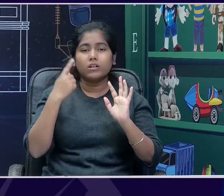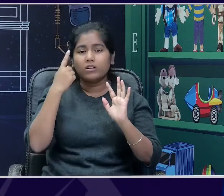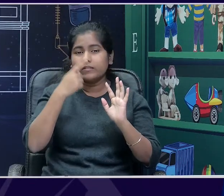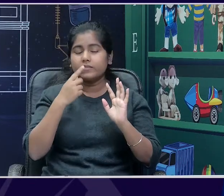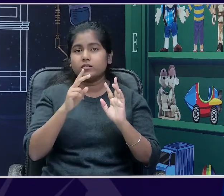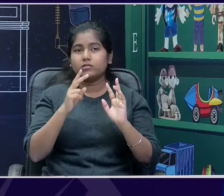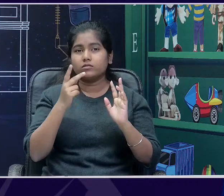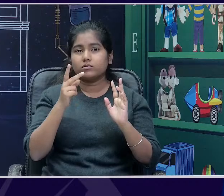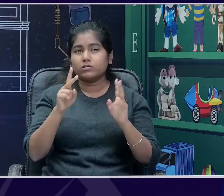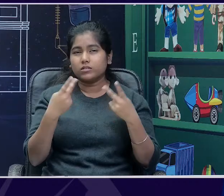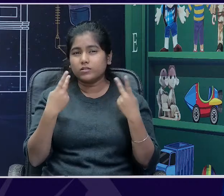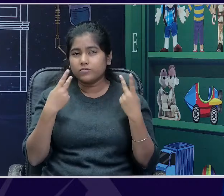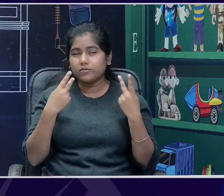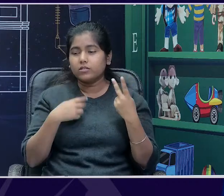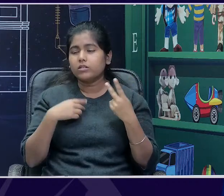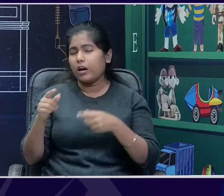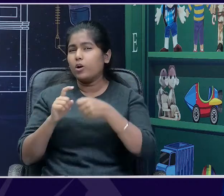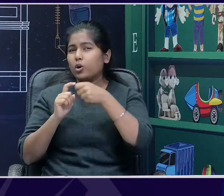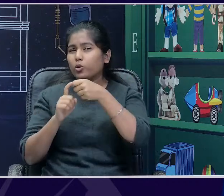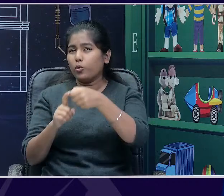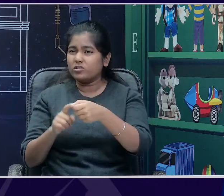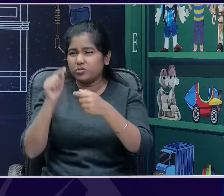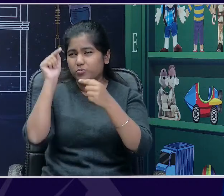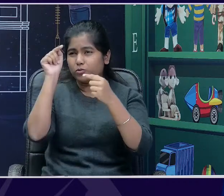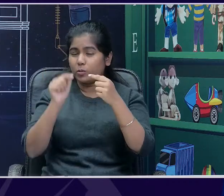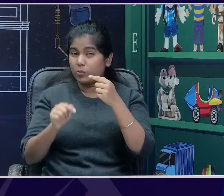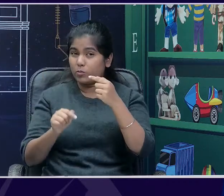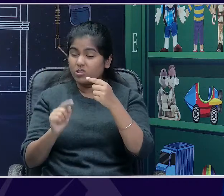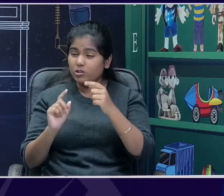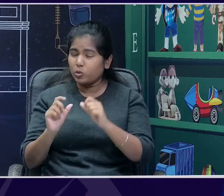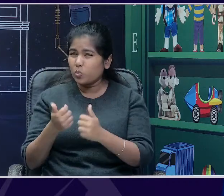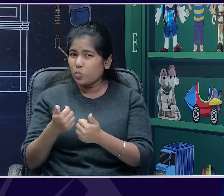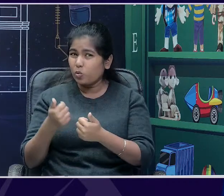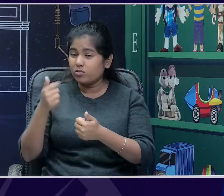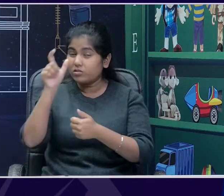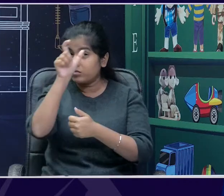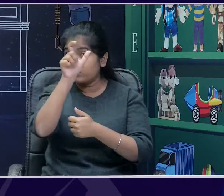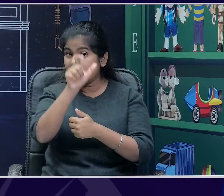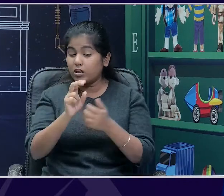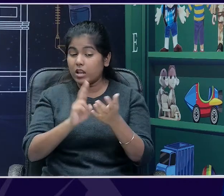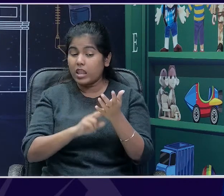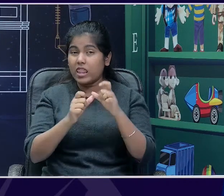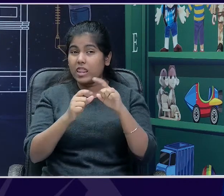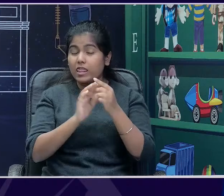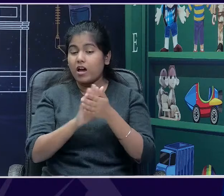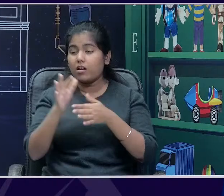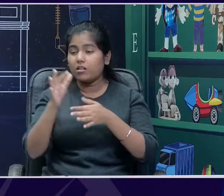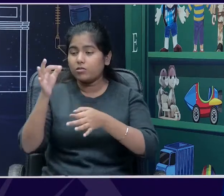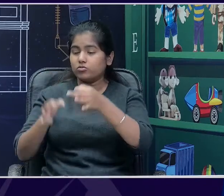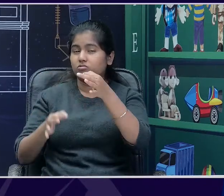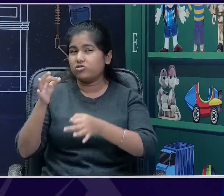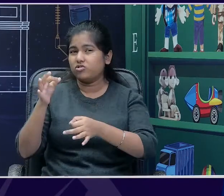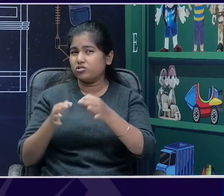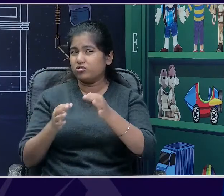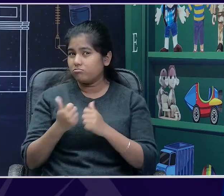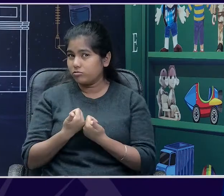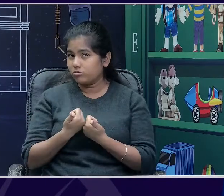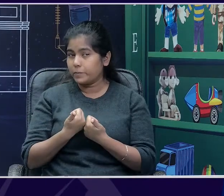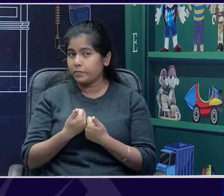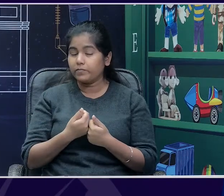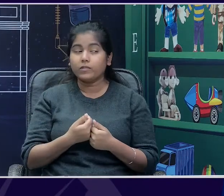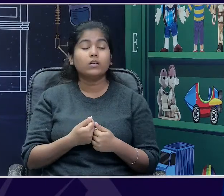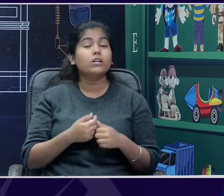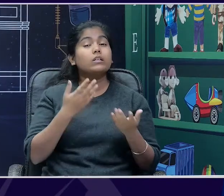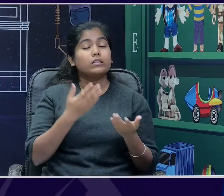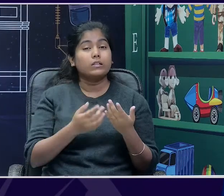to judge Mr. Nath as a monster? Maybe Maya had those instincts Okay. that